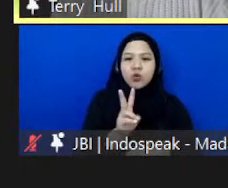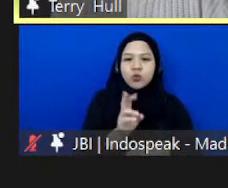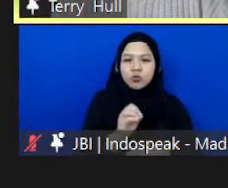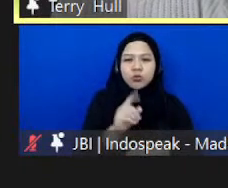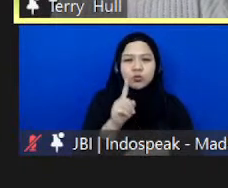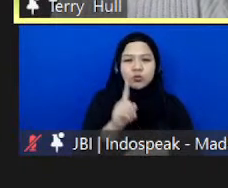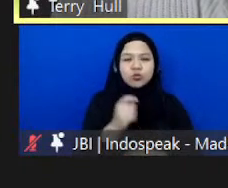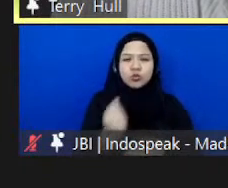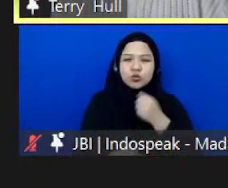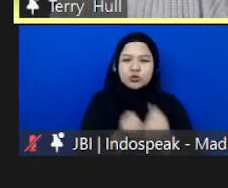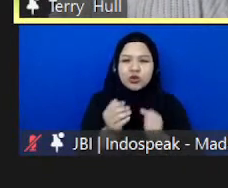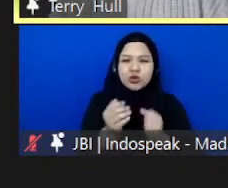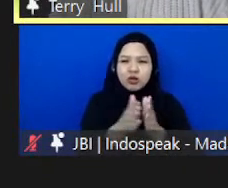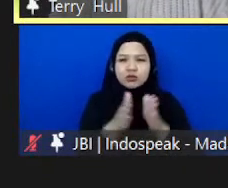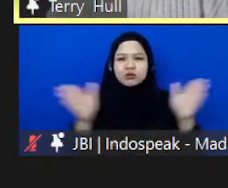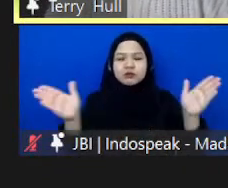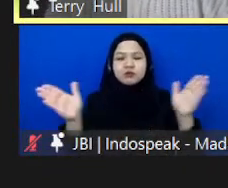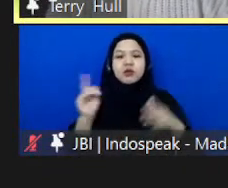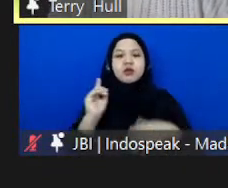get digitally